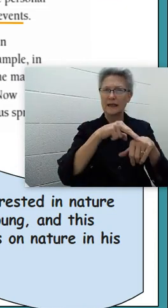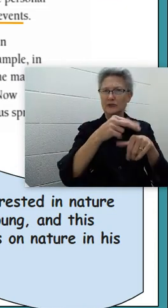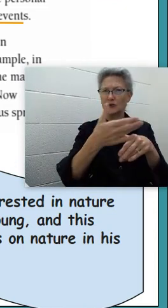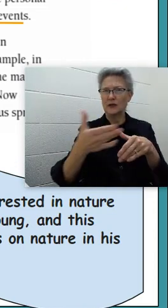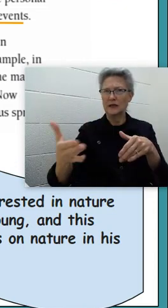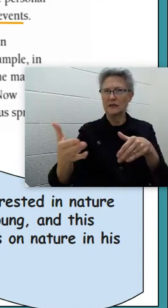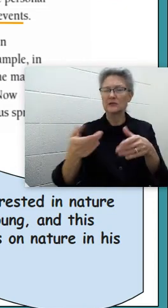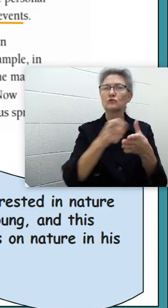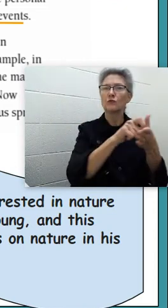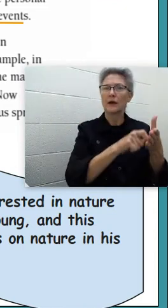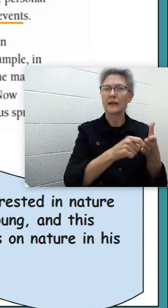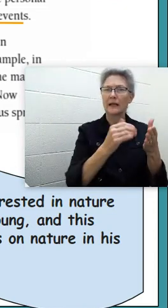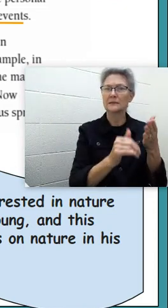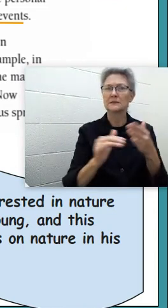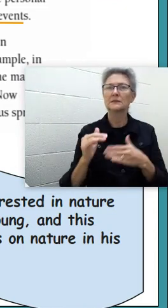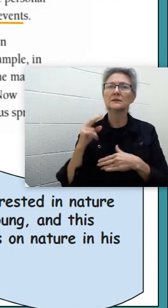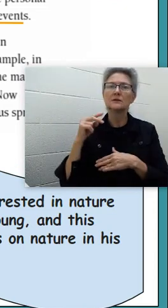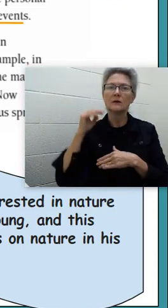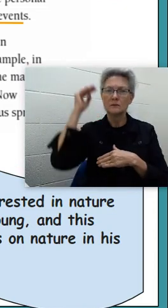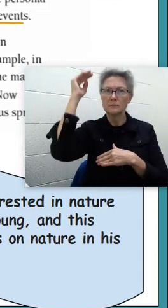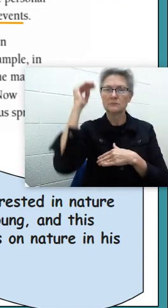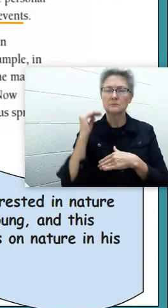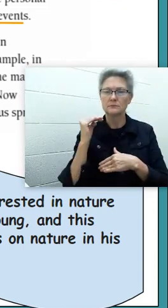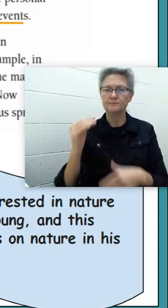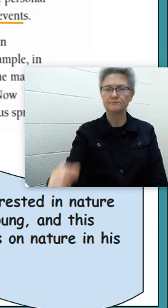writing as an adult.